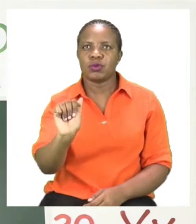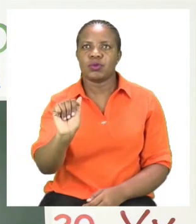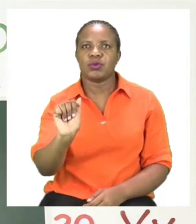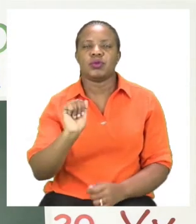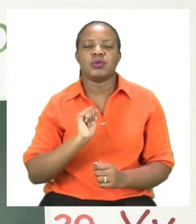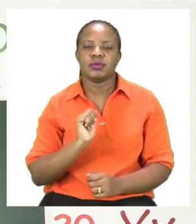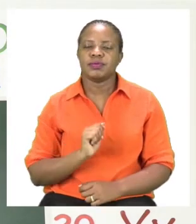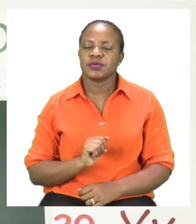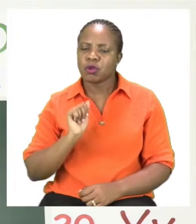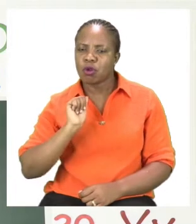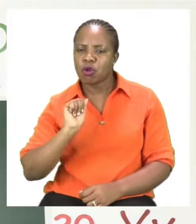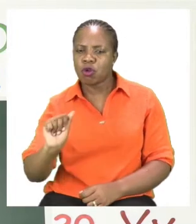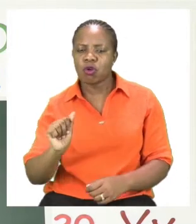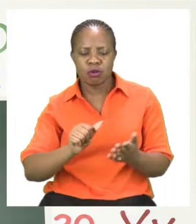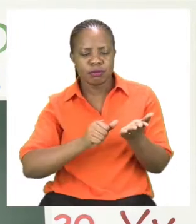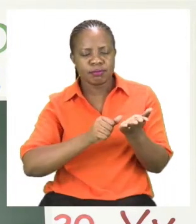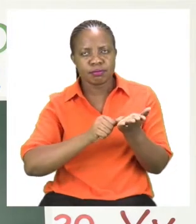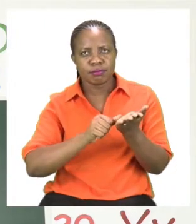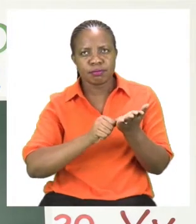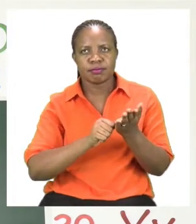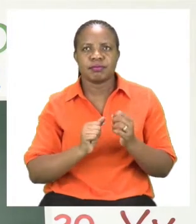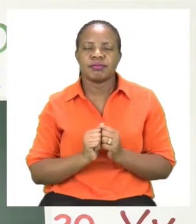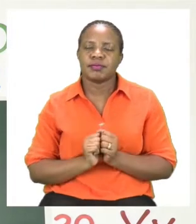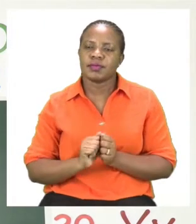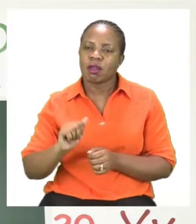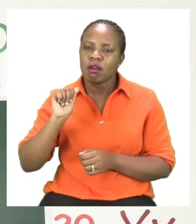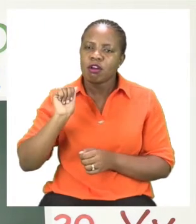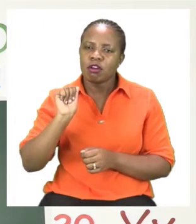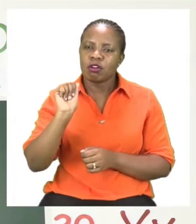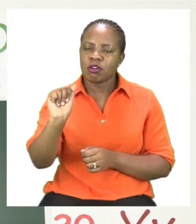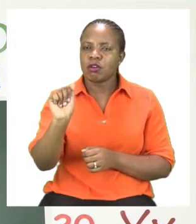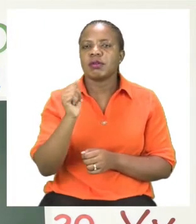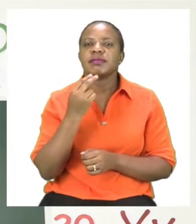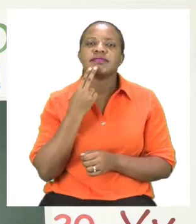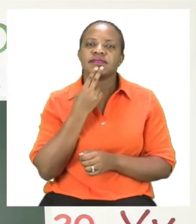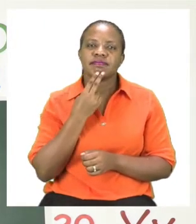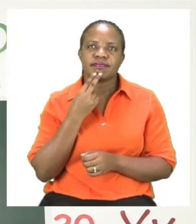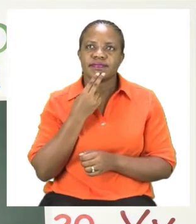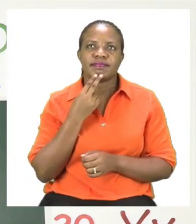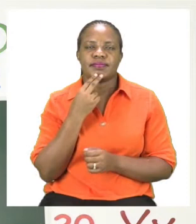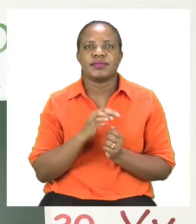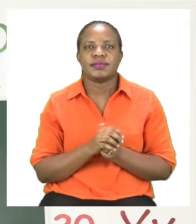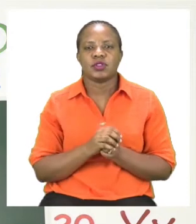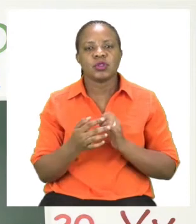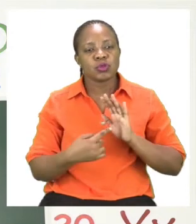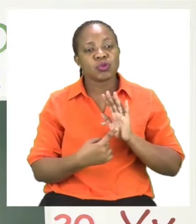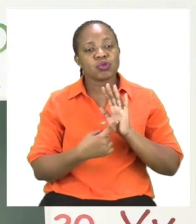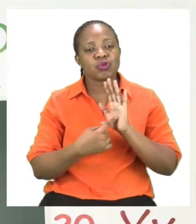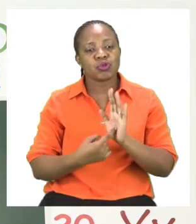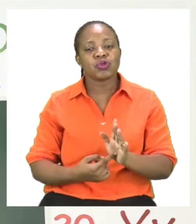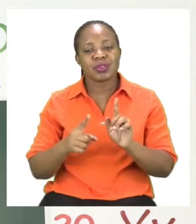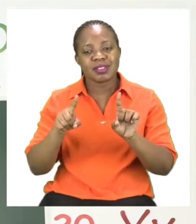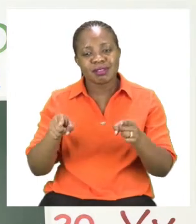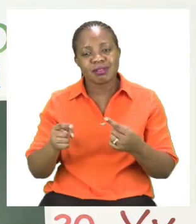eraser, to show that it belongs to you. And then if it is